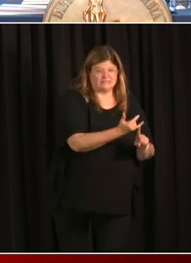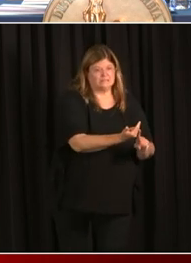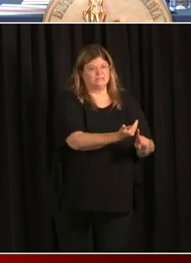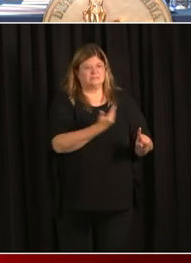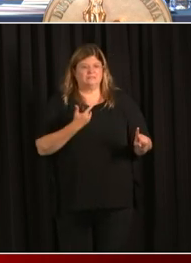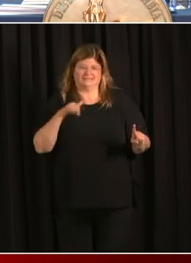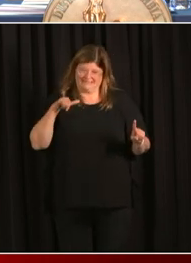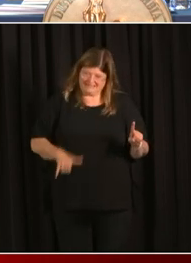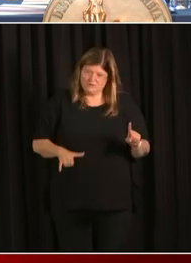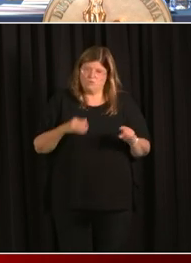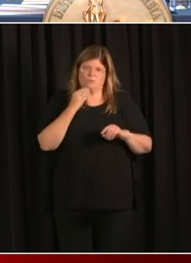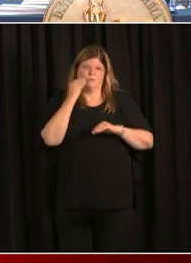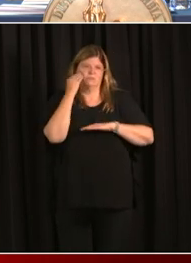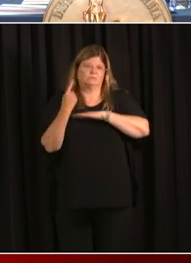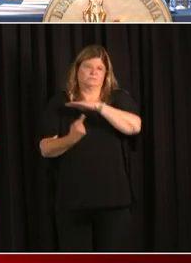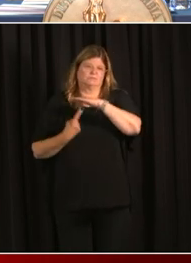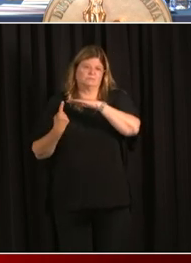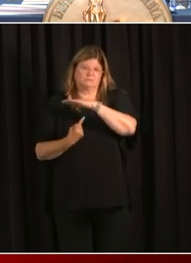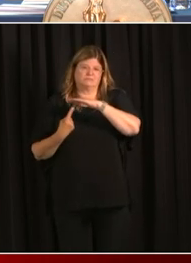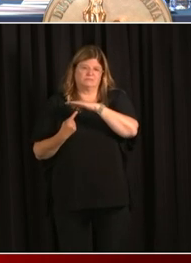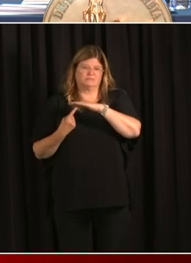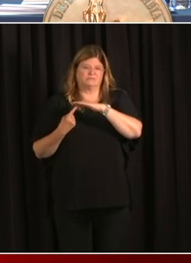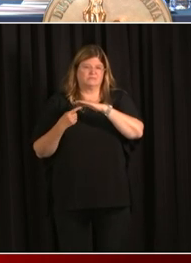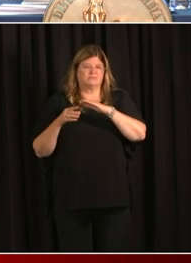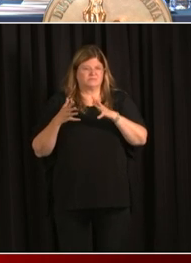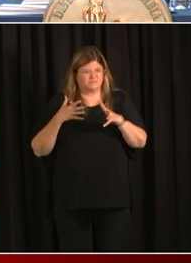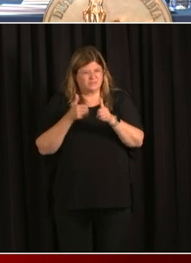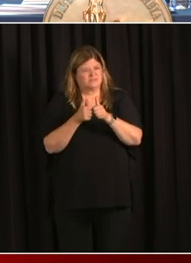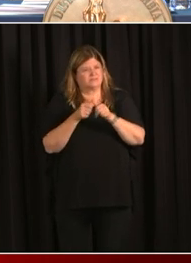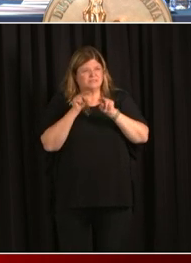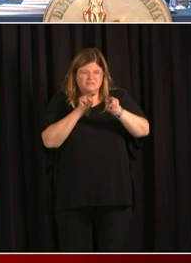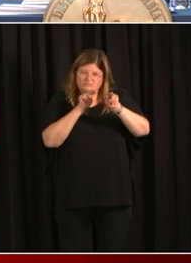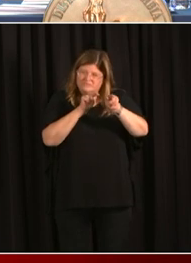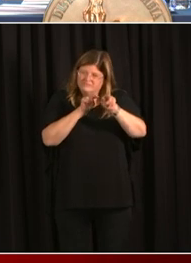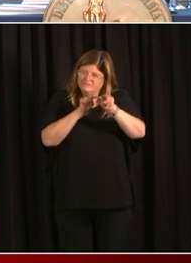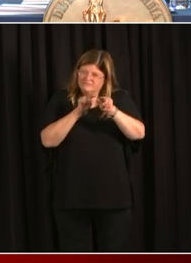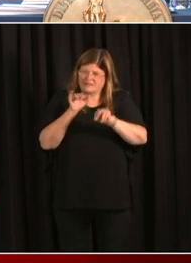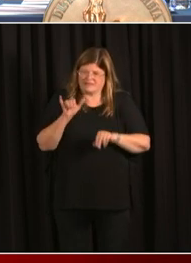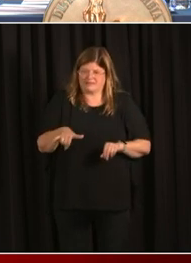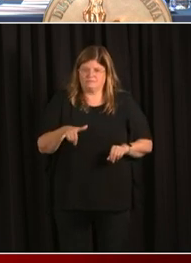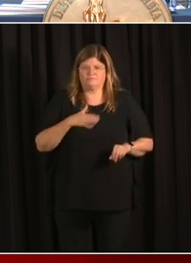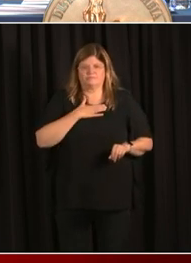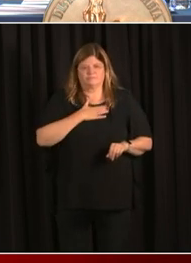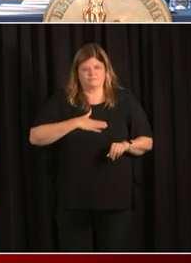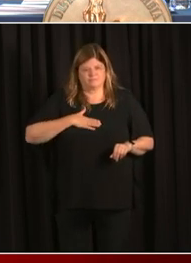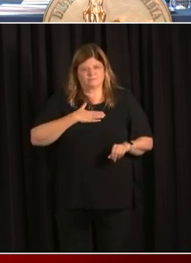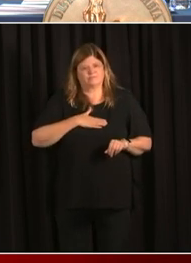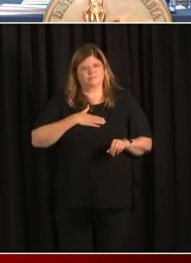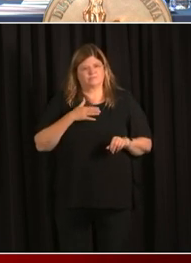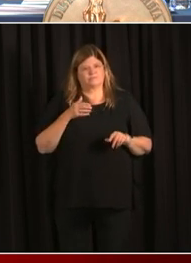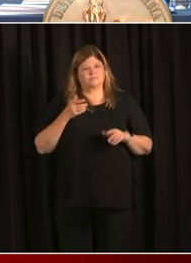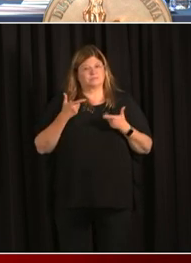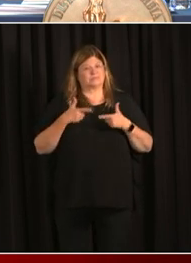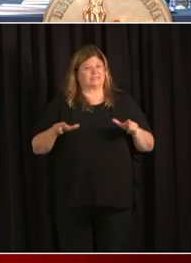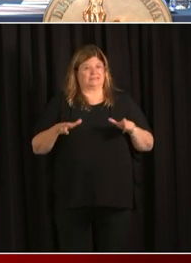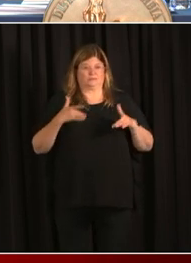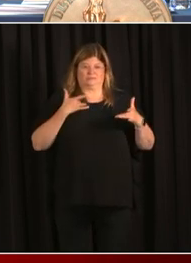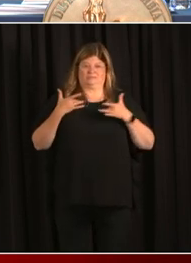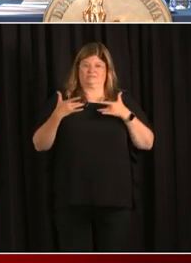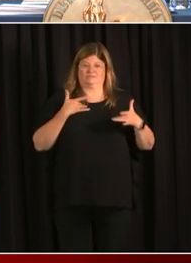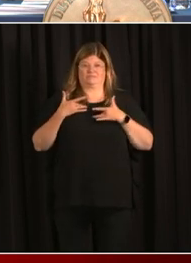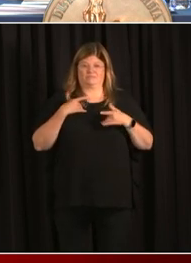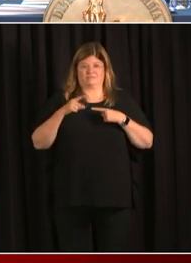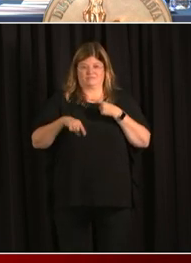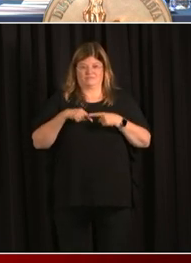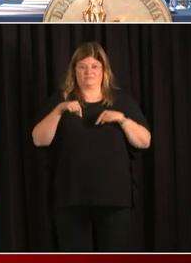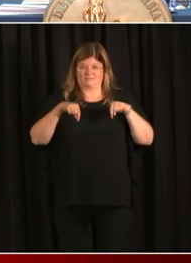to that. My big concern throughout this pandemic has been small gatherings.